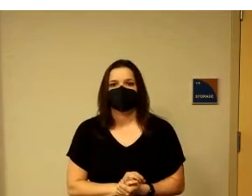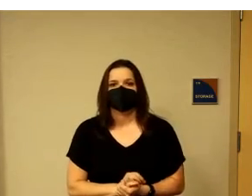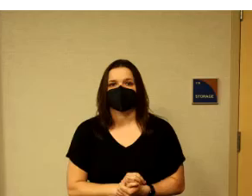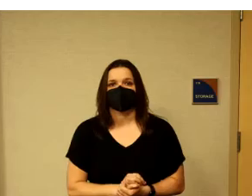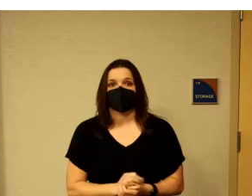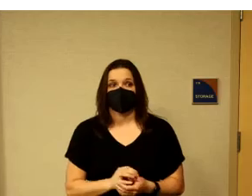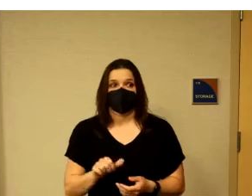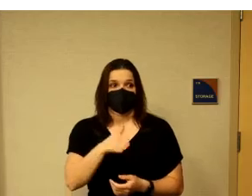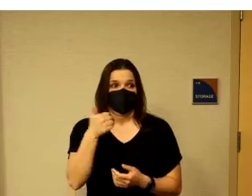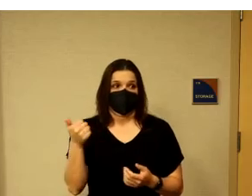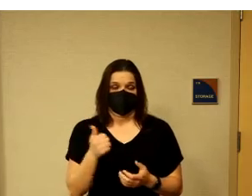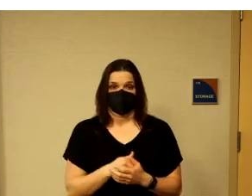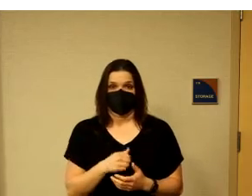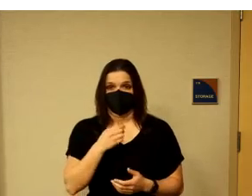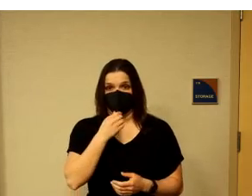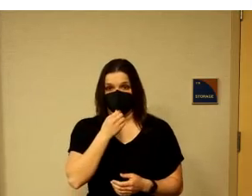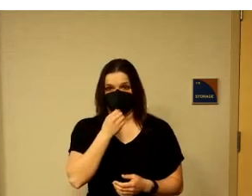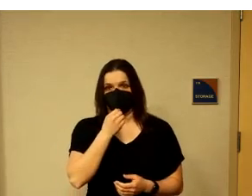Anything else?